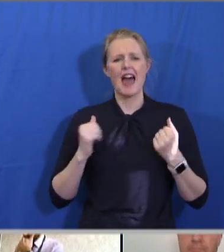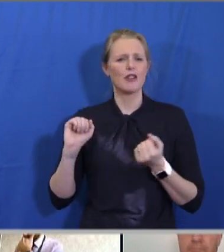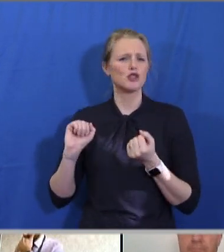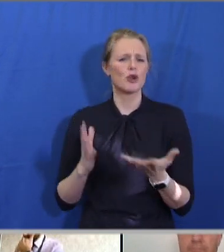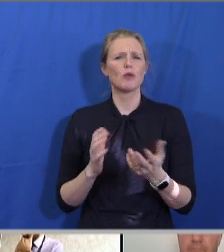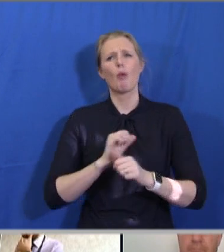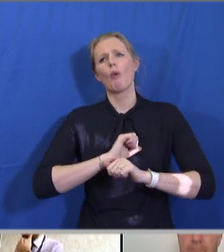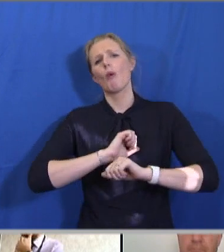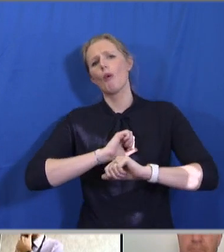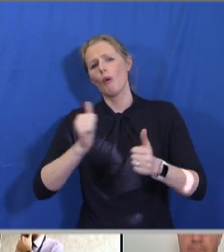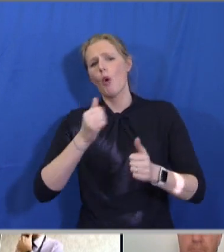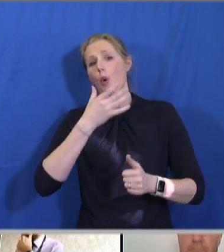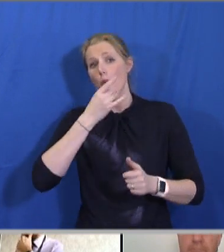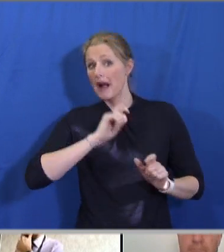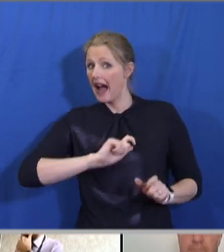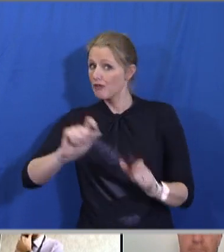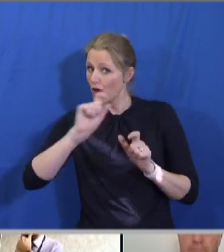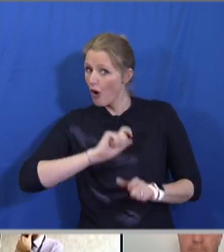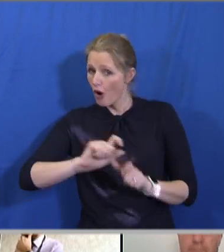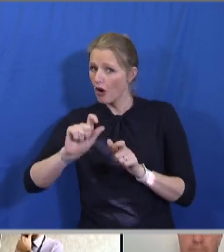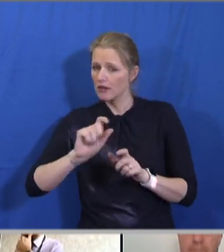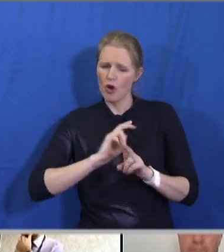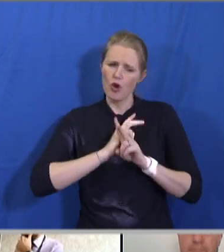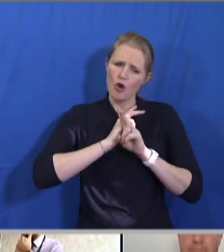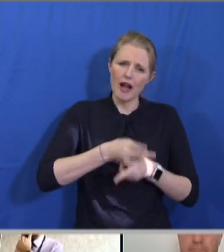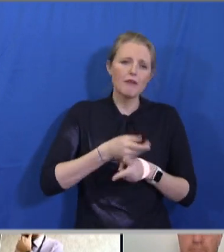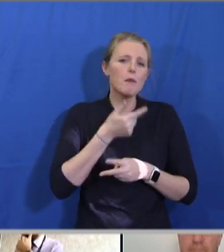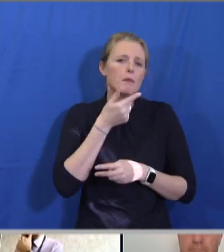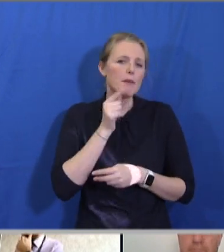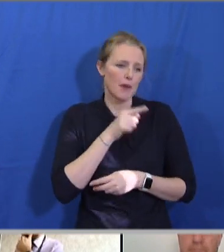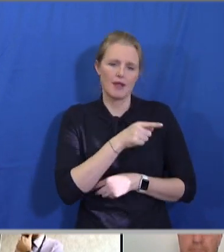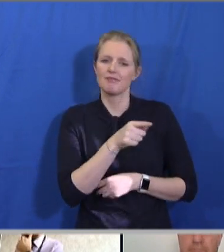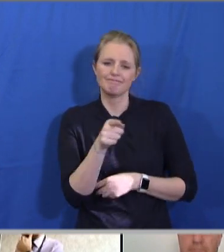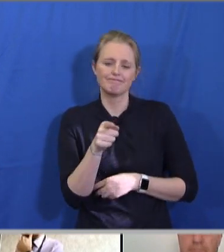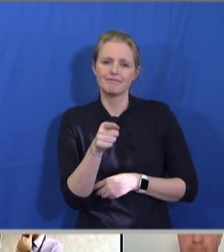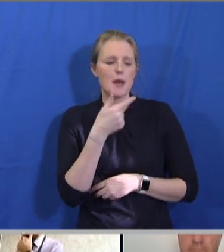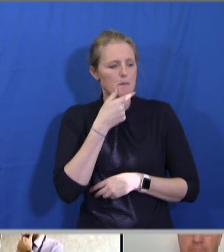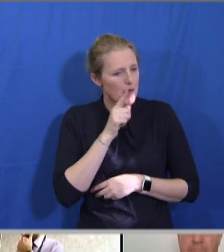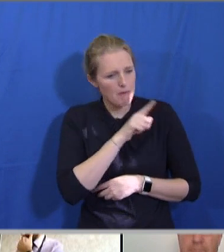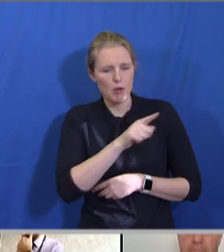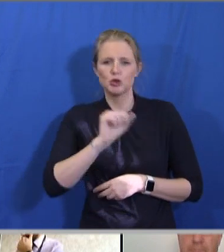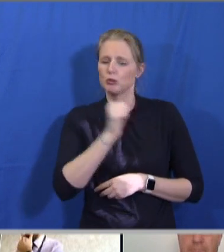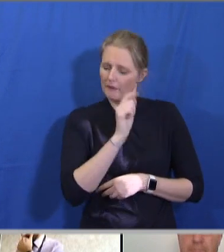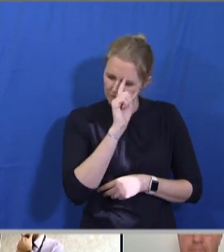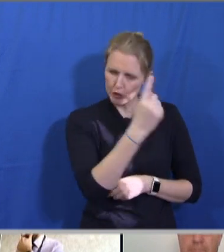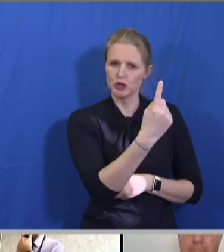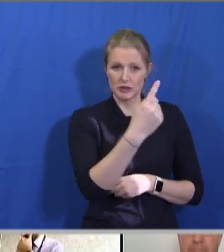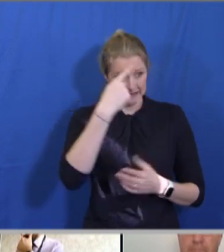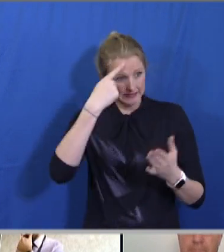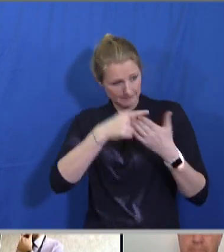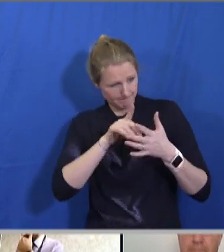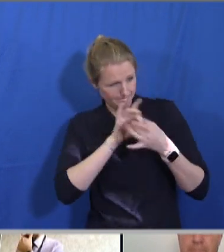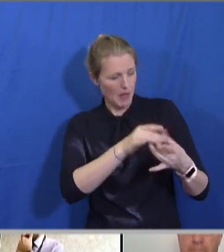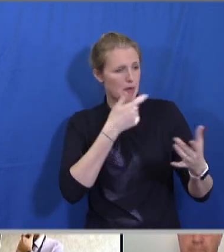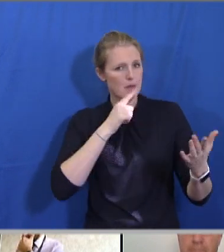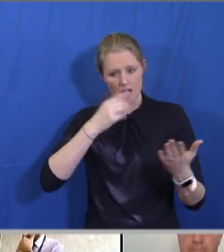must always be about is looking after an individual. For the individual should always be at the centre of everything we do.